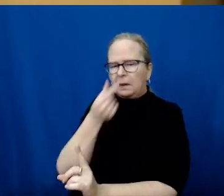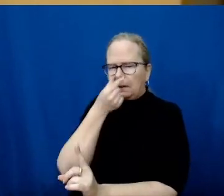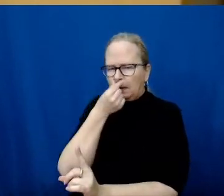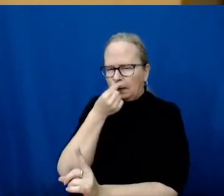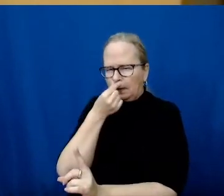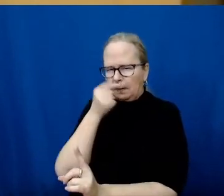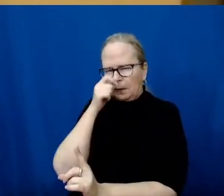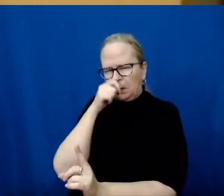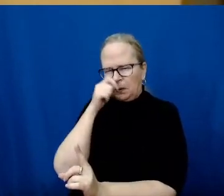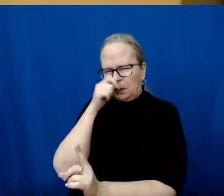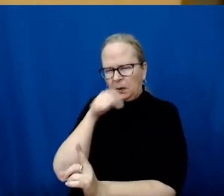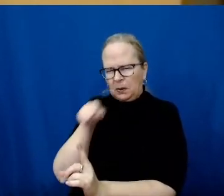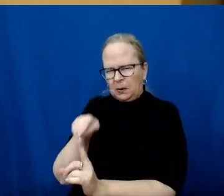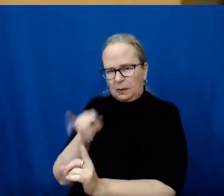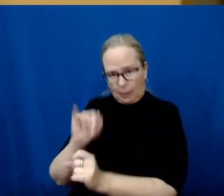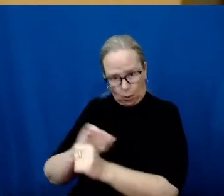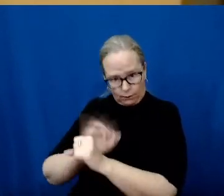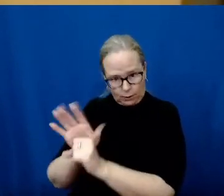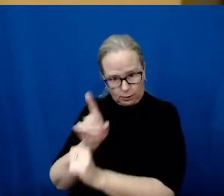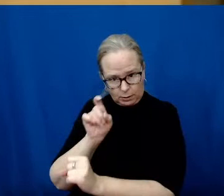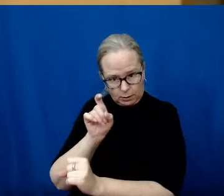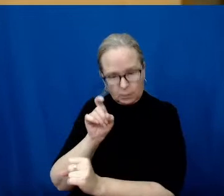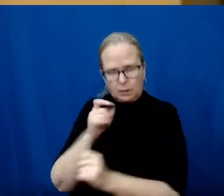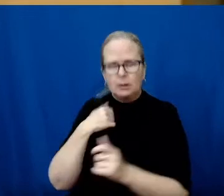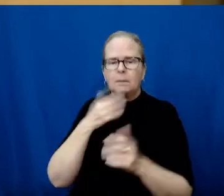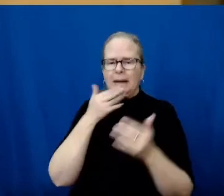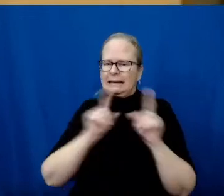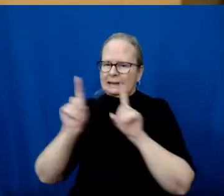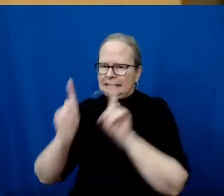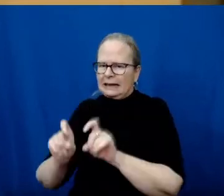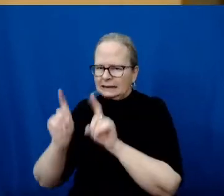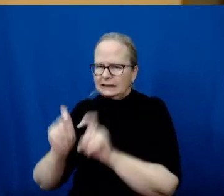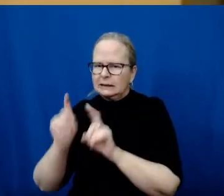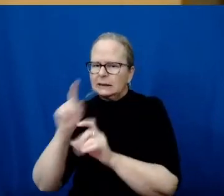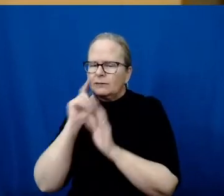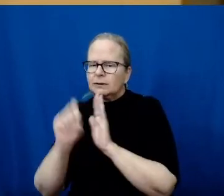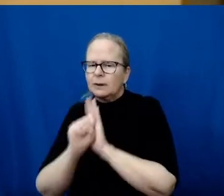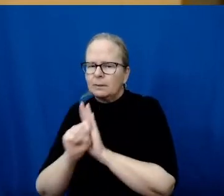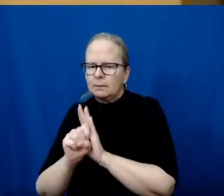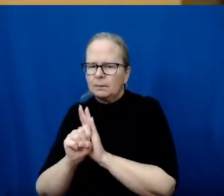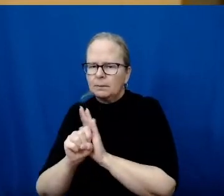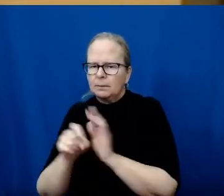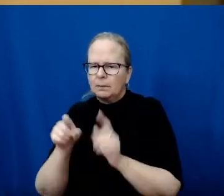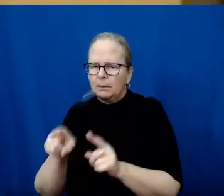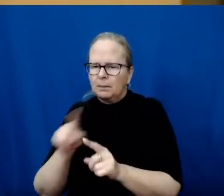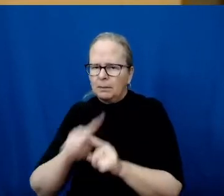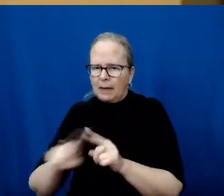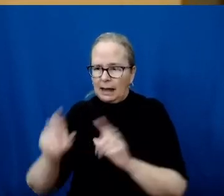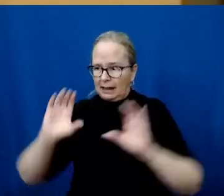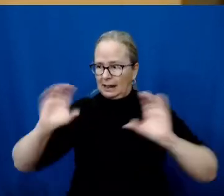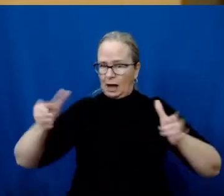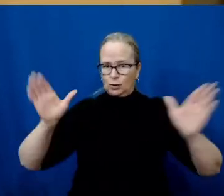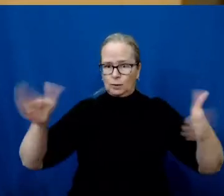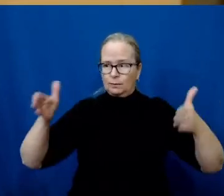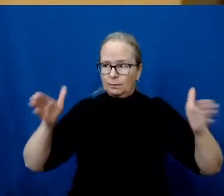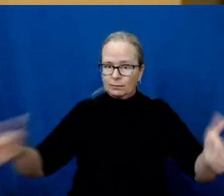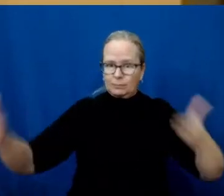as protecting classrooms, I don't think rats are going to be an effective